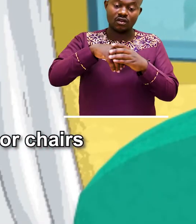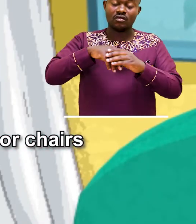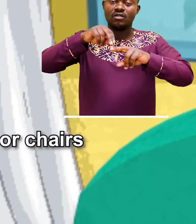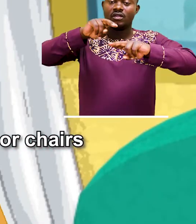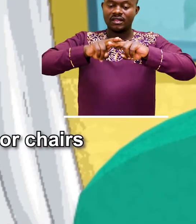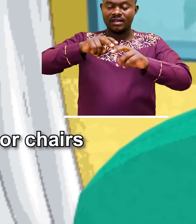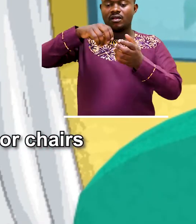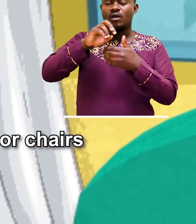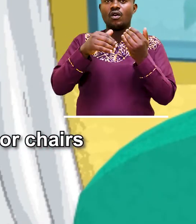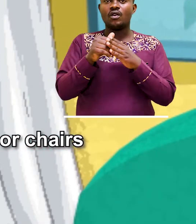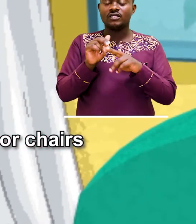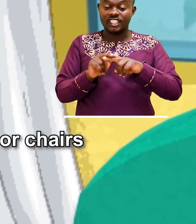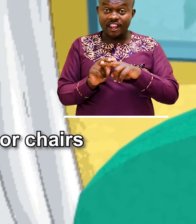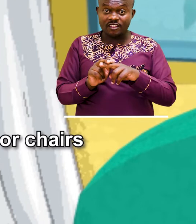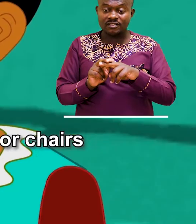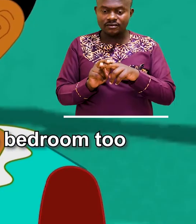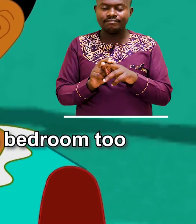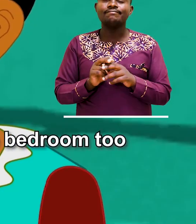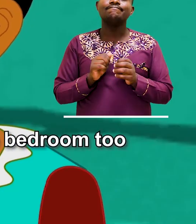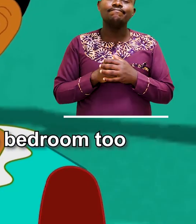on the table or chairs.